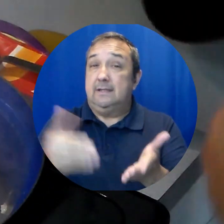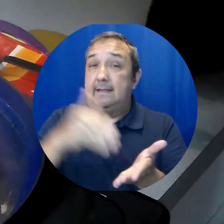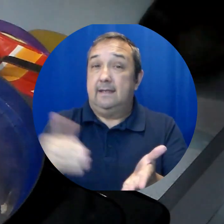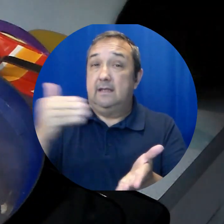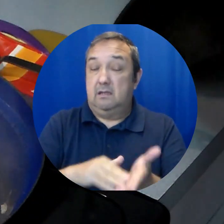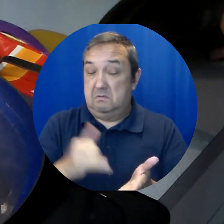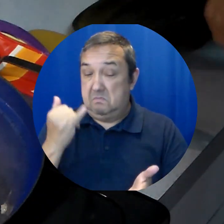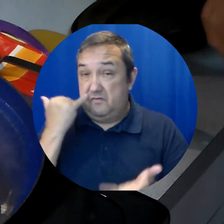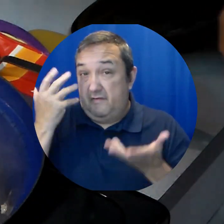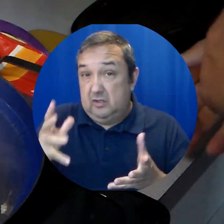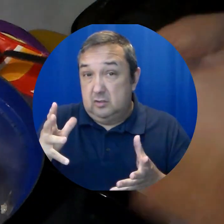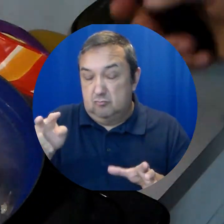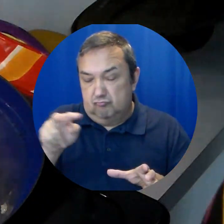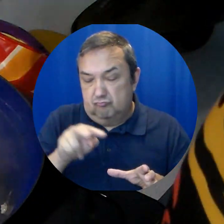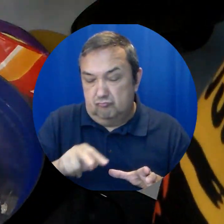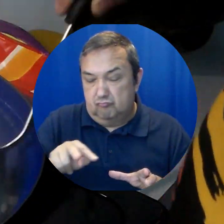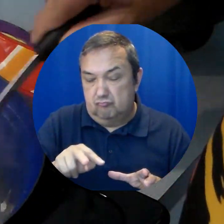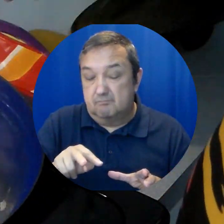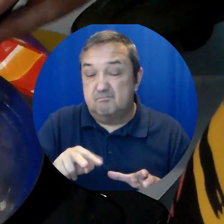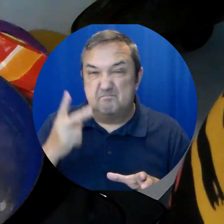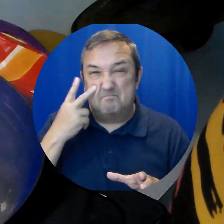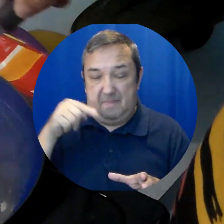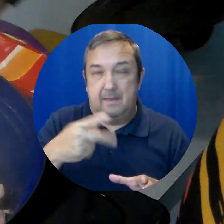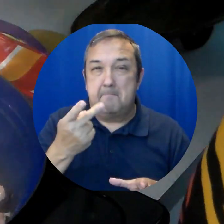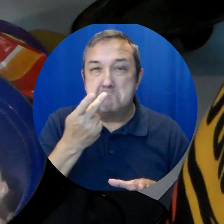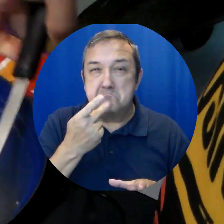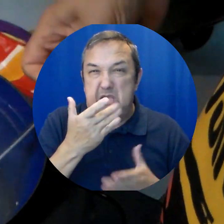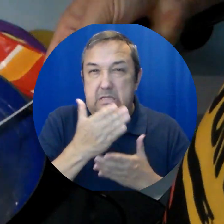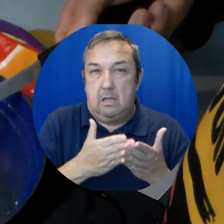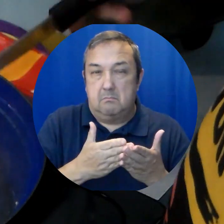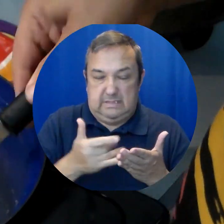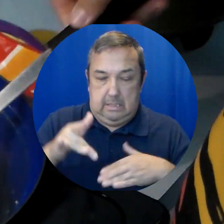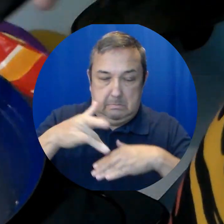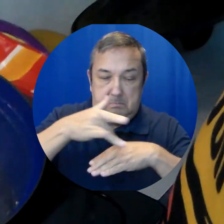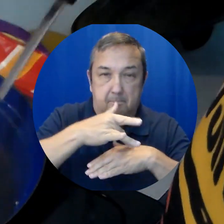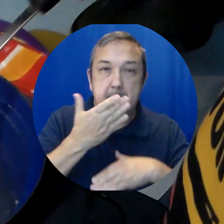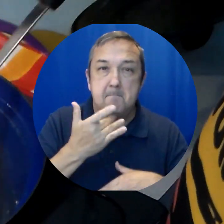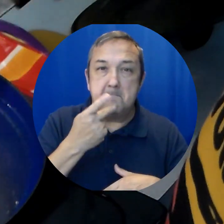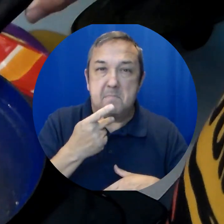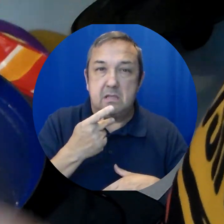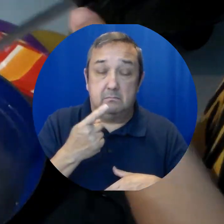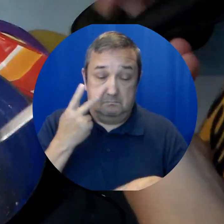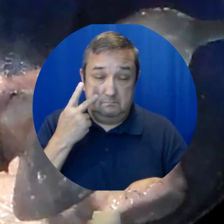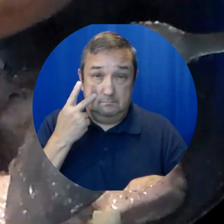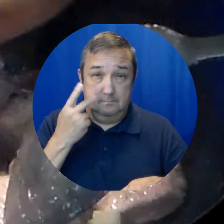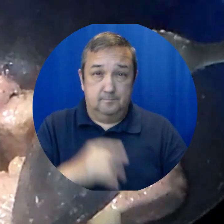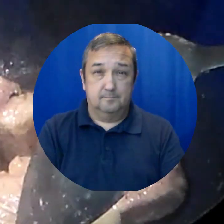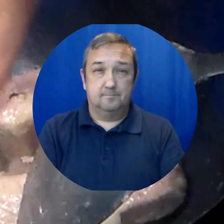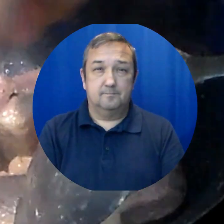Keep checking it from time to time to see for doneness. As you can see here, the meat still has quite a bit of pink